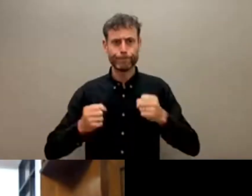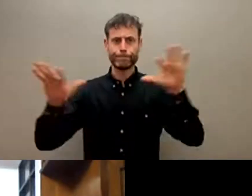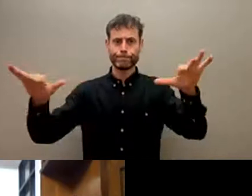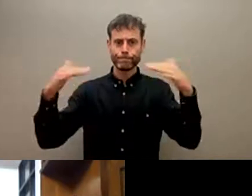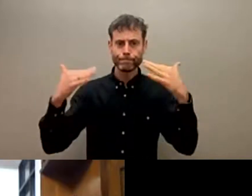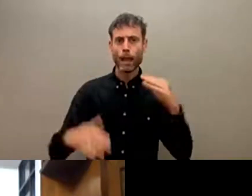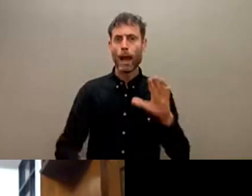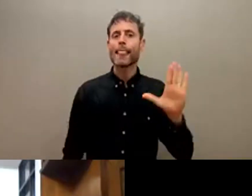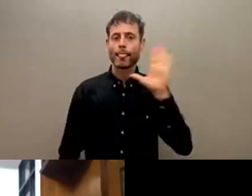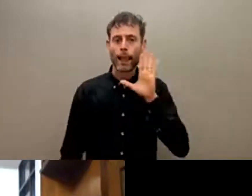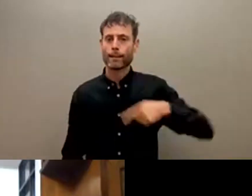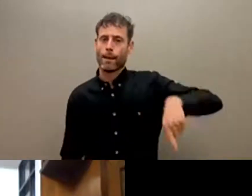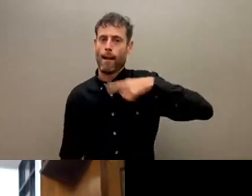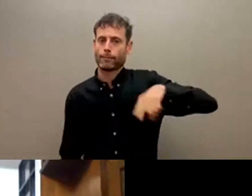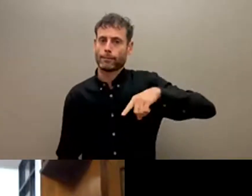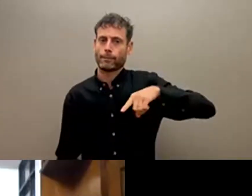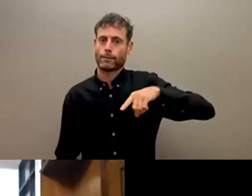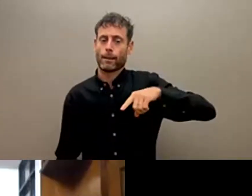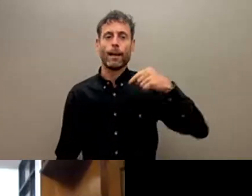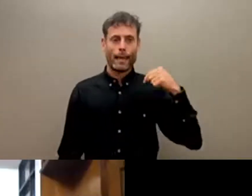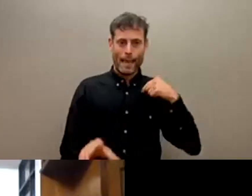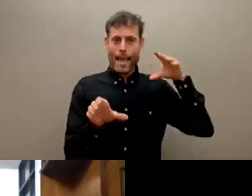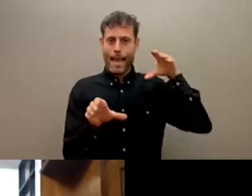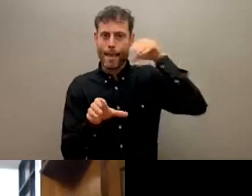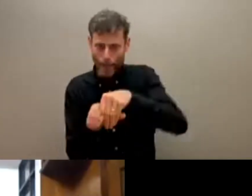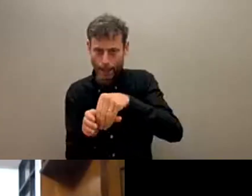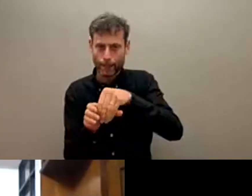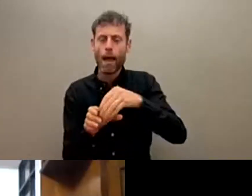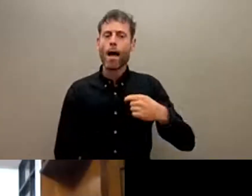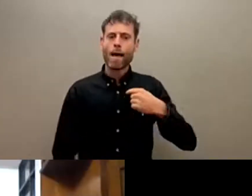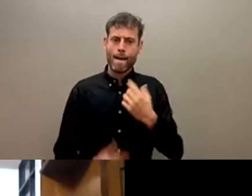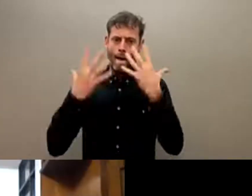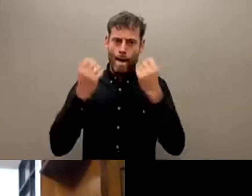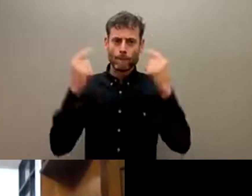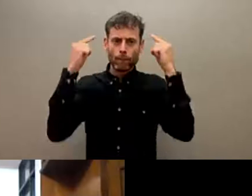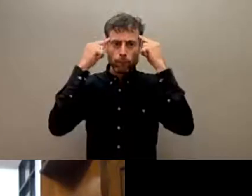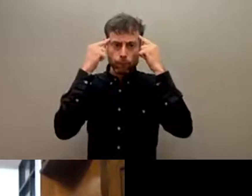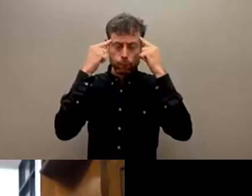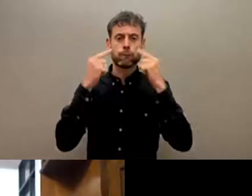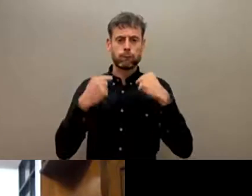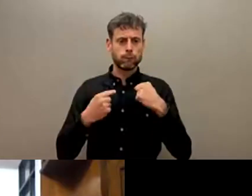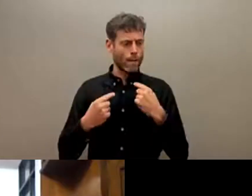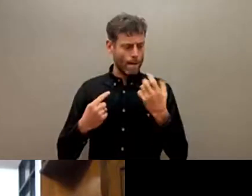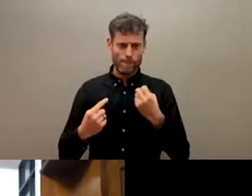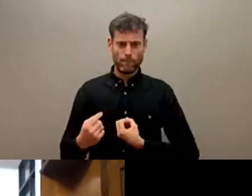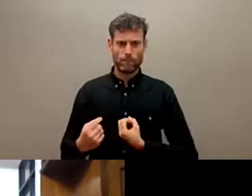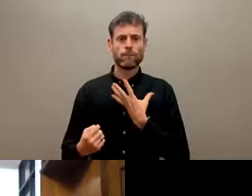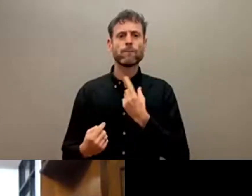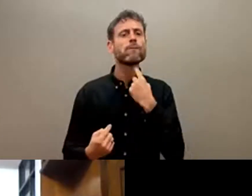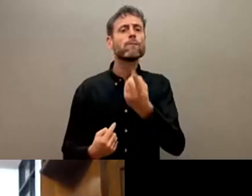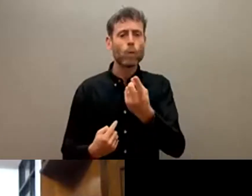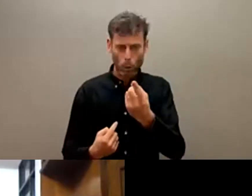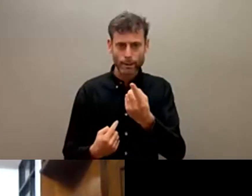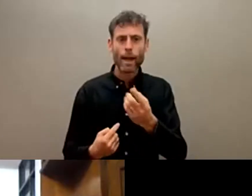a voice of our own. These are two very, very important motto for the organizations of people with disability and the